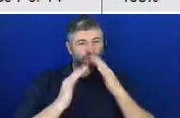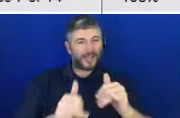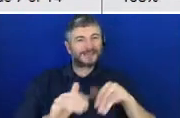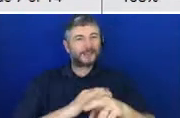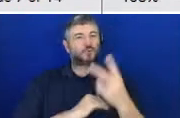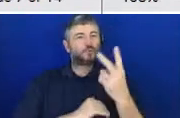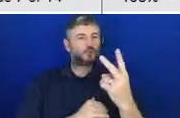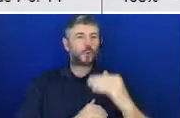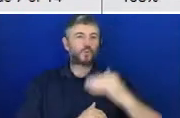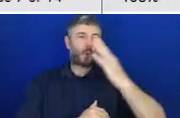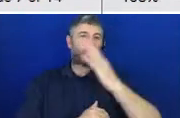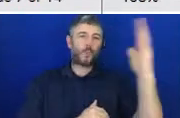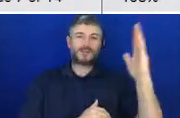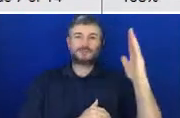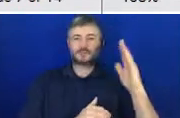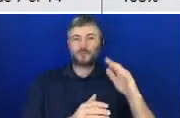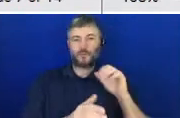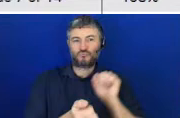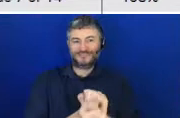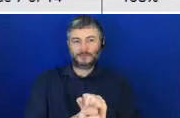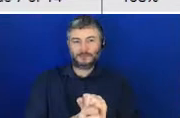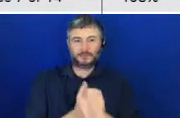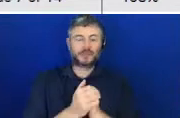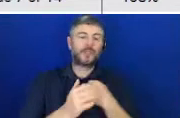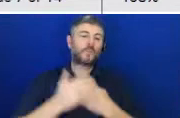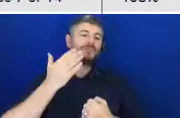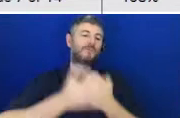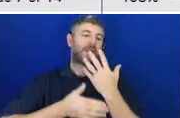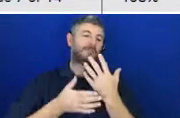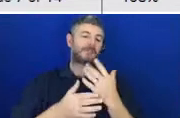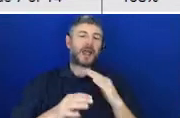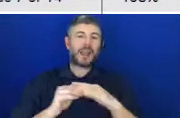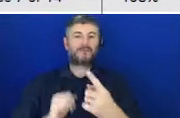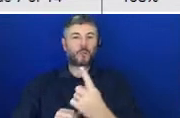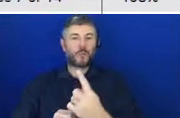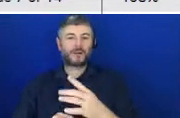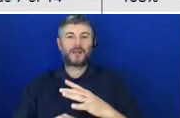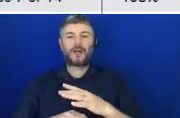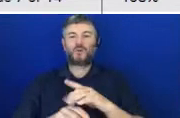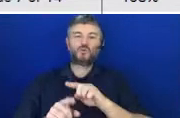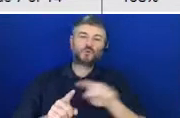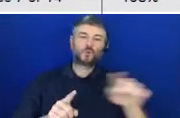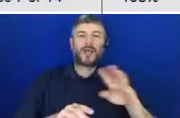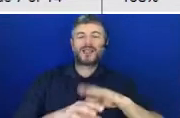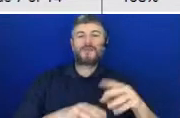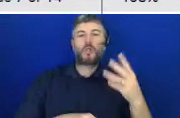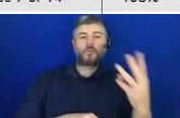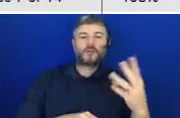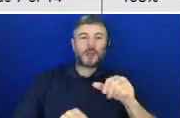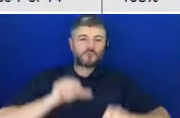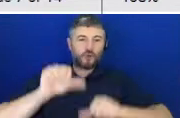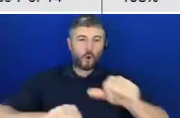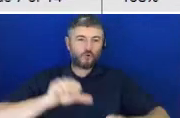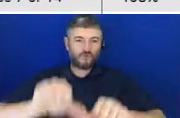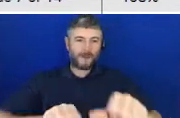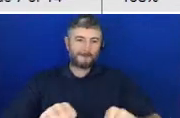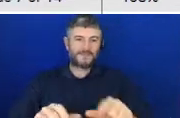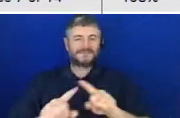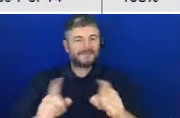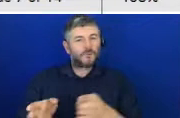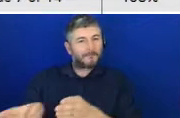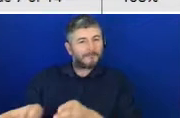we developed a level one and a level three programme, which was a progression through different pathways. And this made sure that we